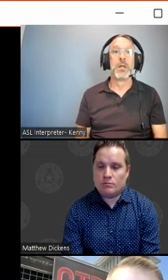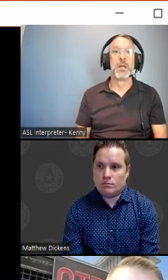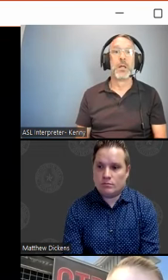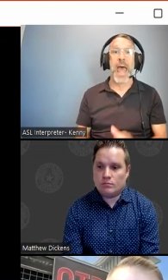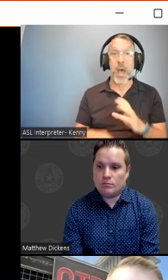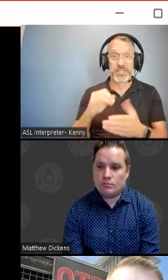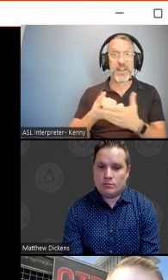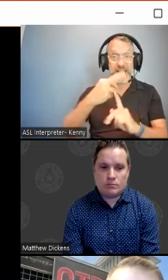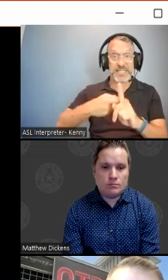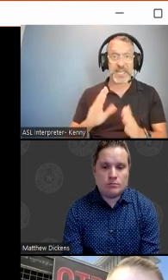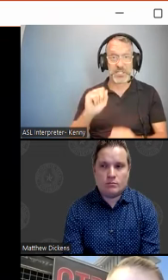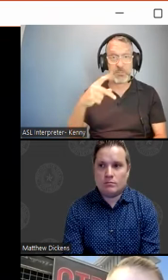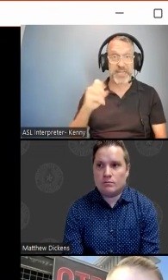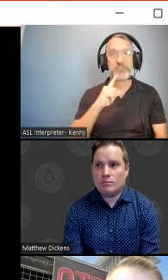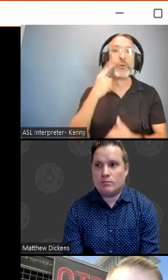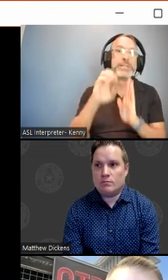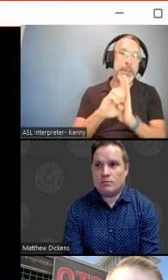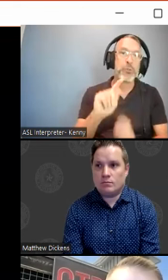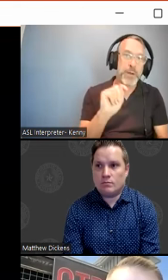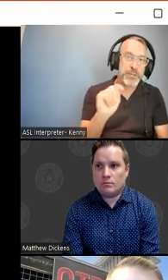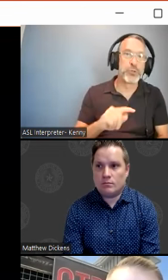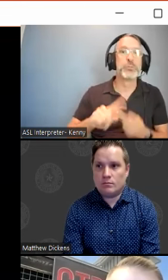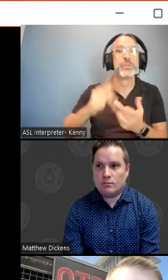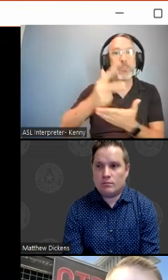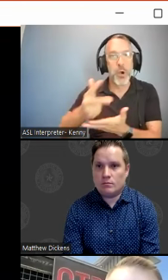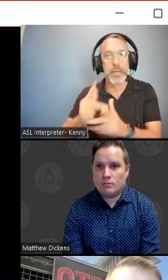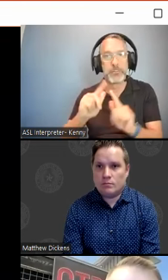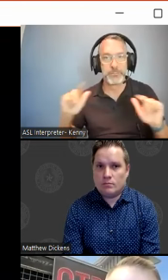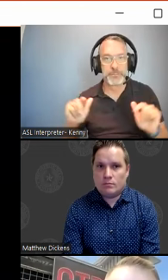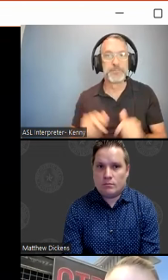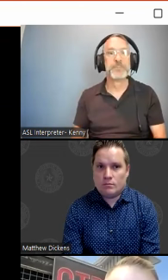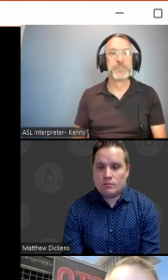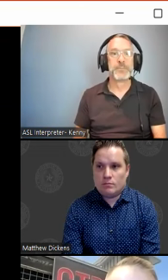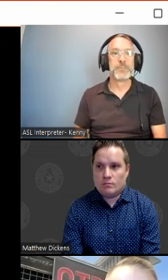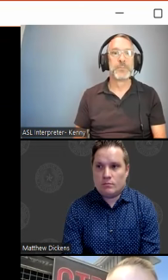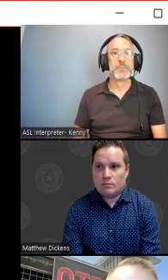outside the tenant space, so those restrooms, the route, and the parking,